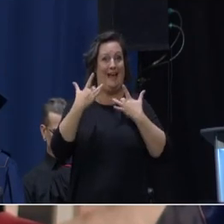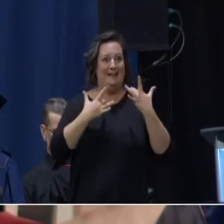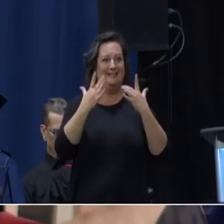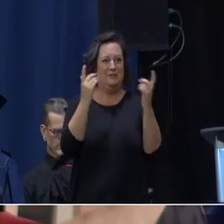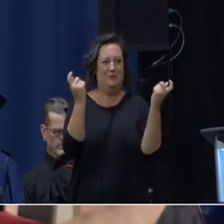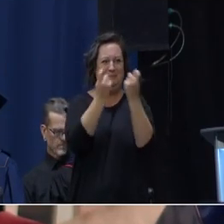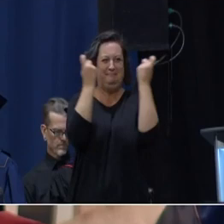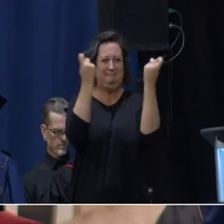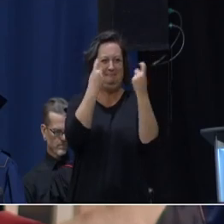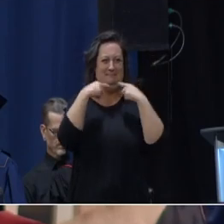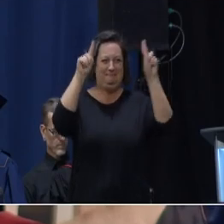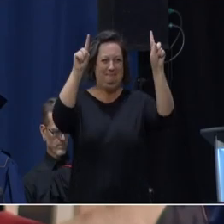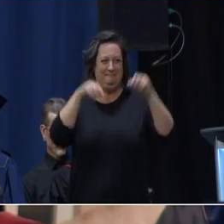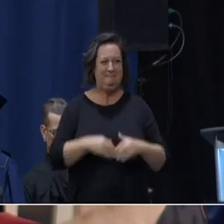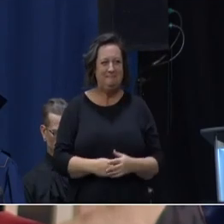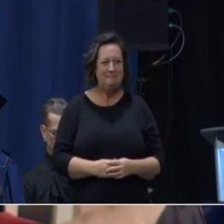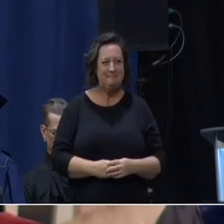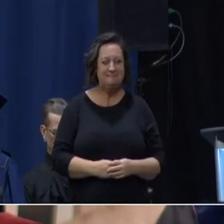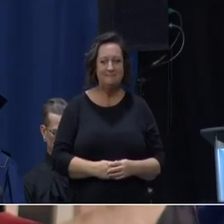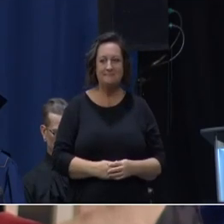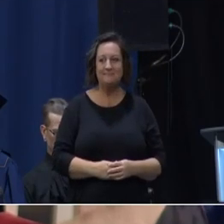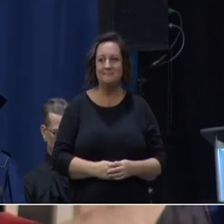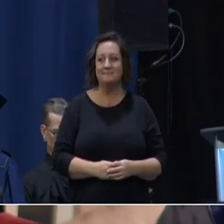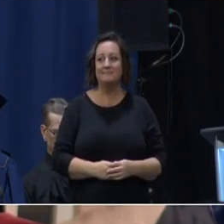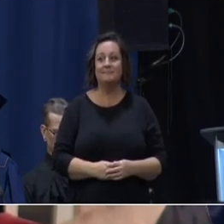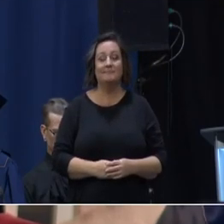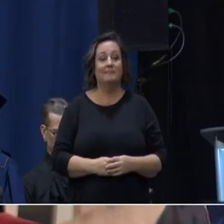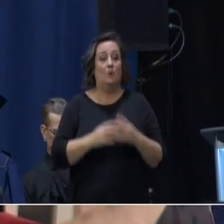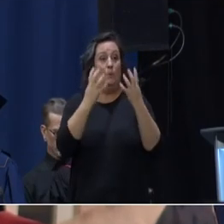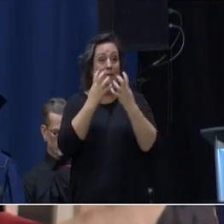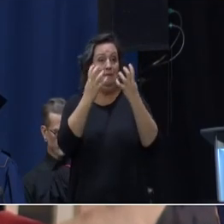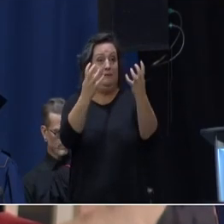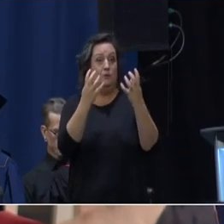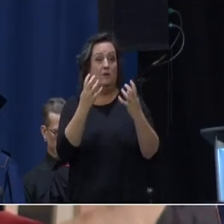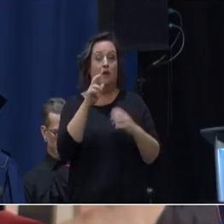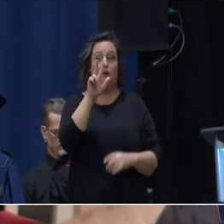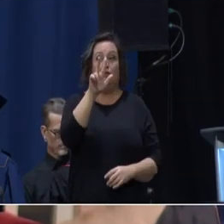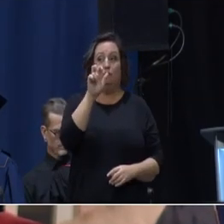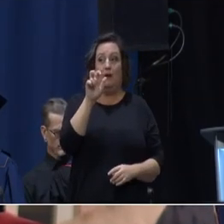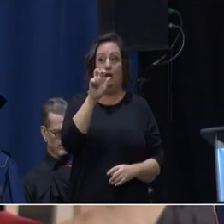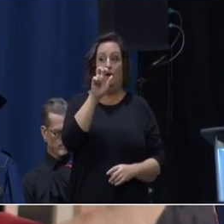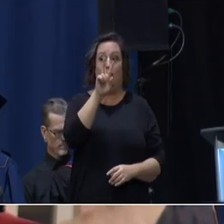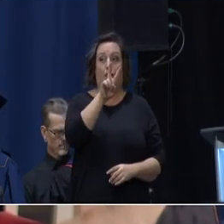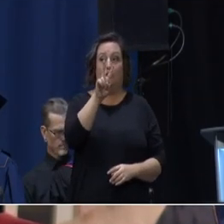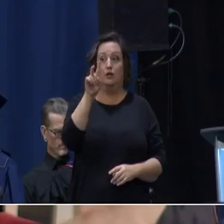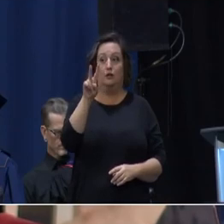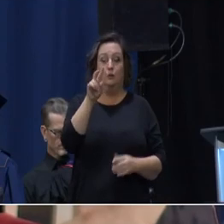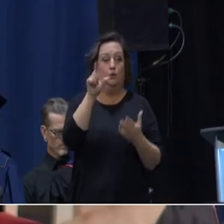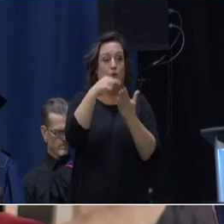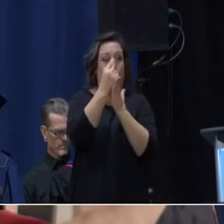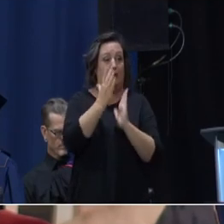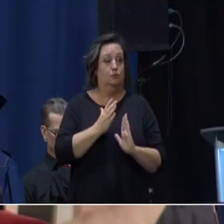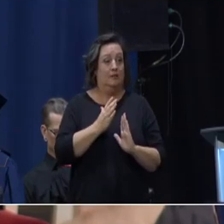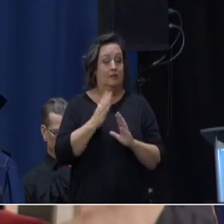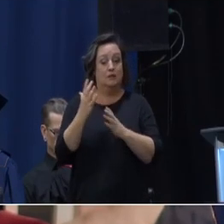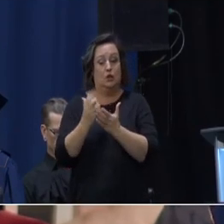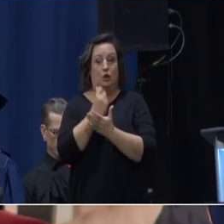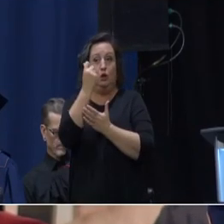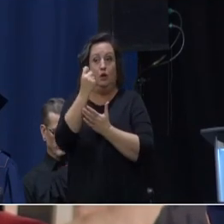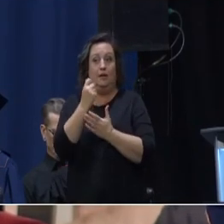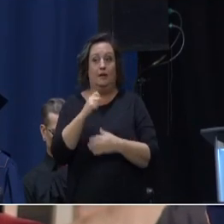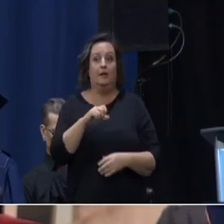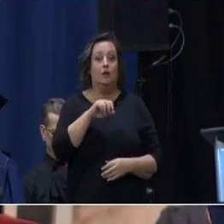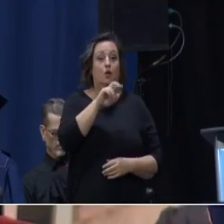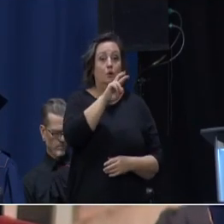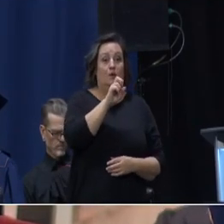your success. Among you this evening are 332 graduates earning 272